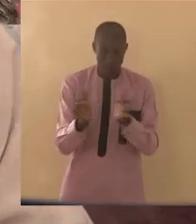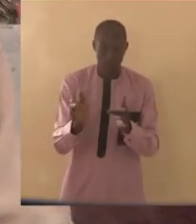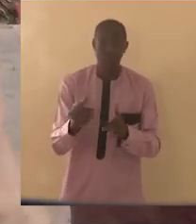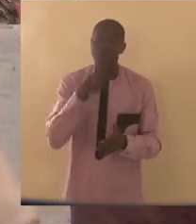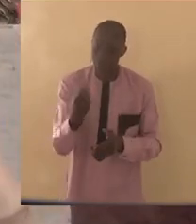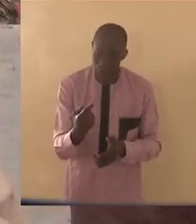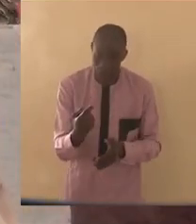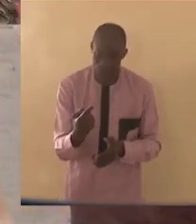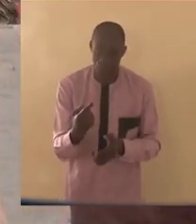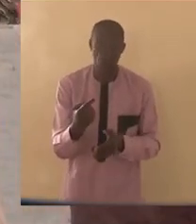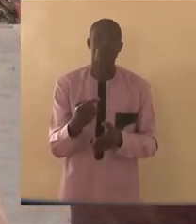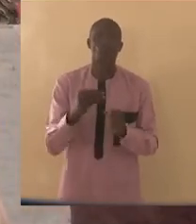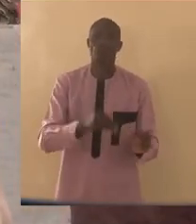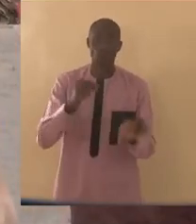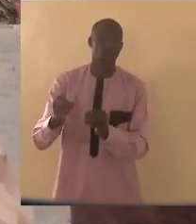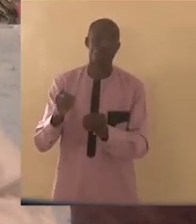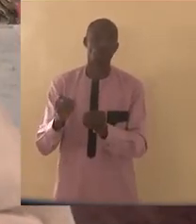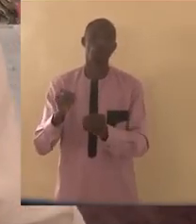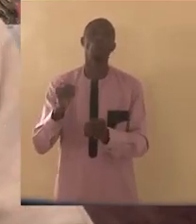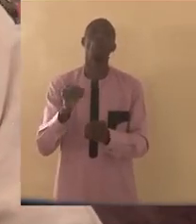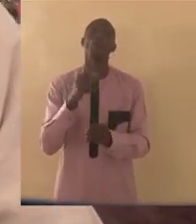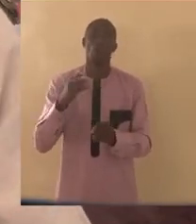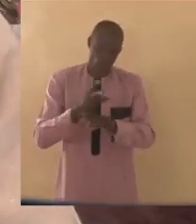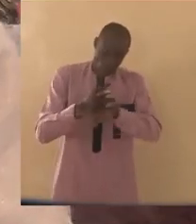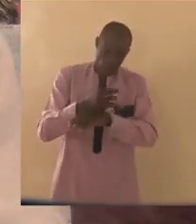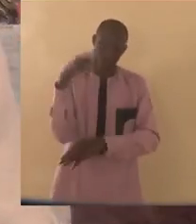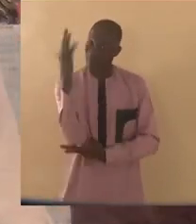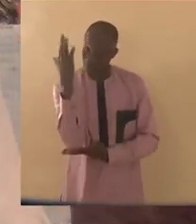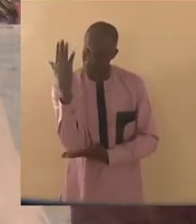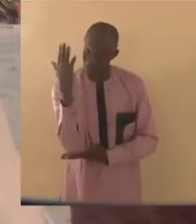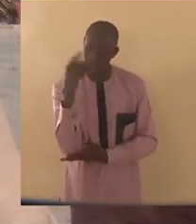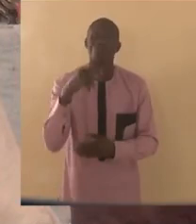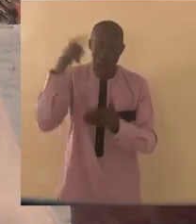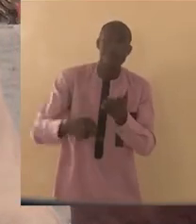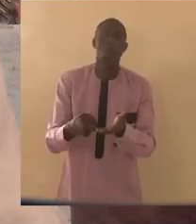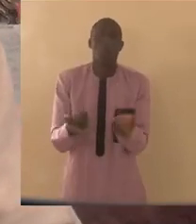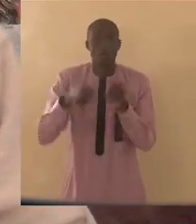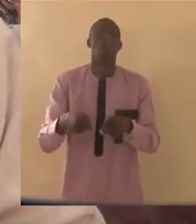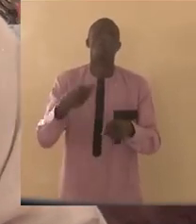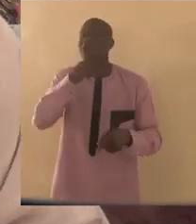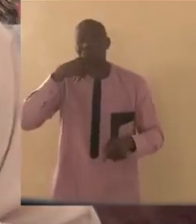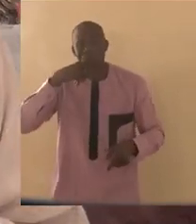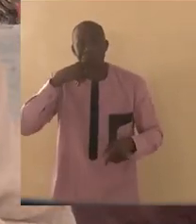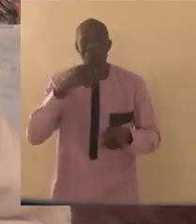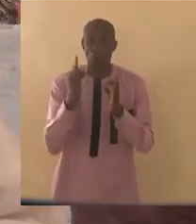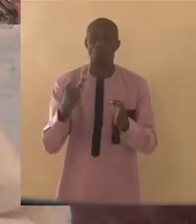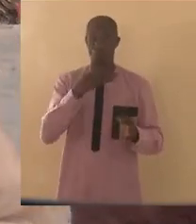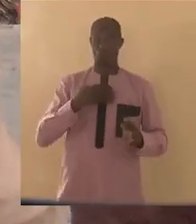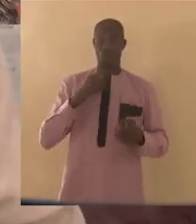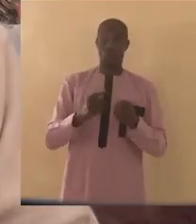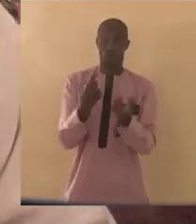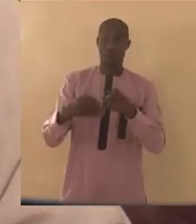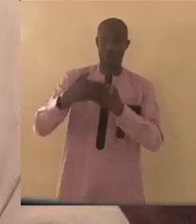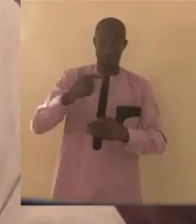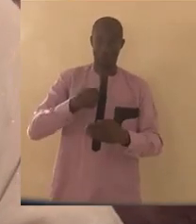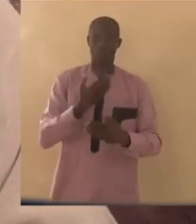Jesus Christ says, if they do this when the wood is green, what will happen when it is dry? And he says, if you wish to come